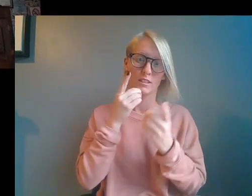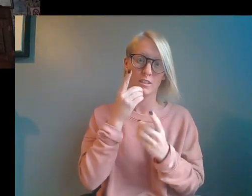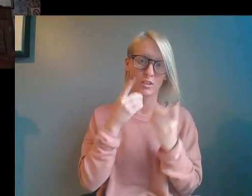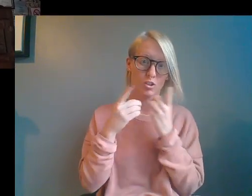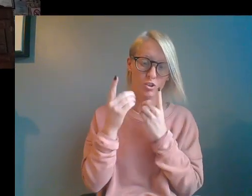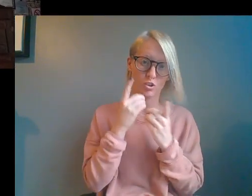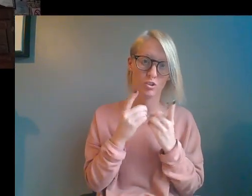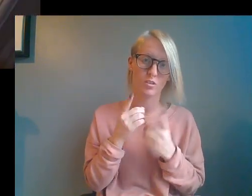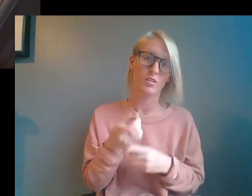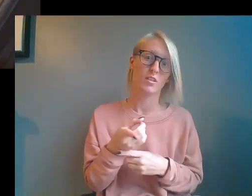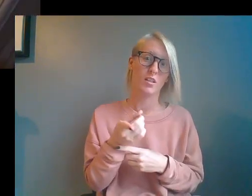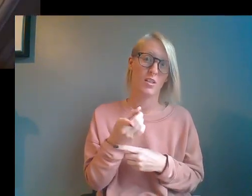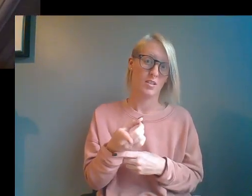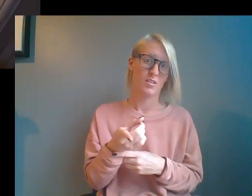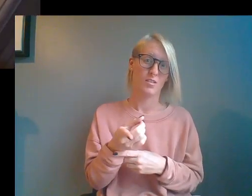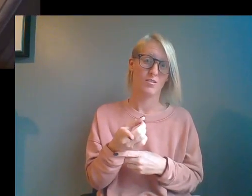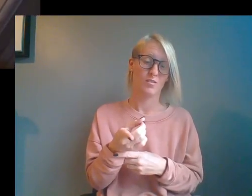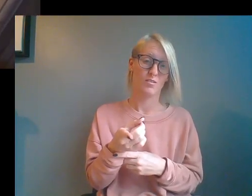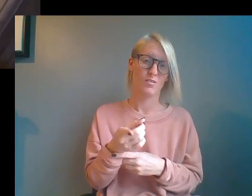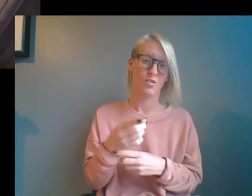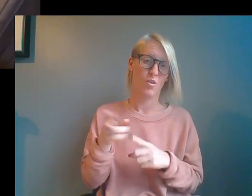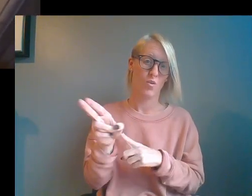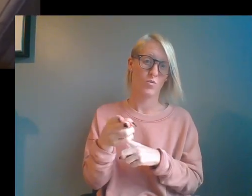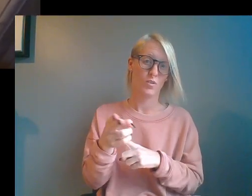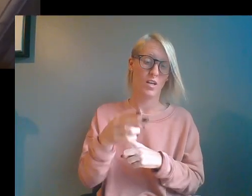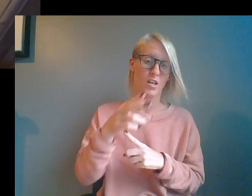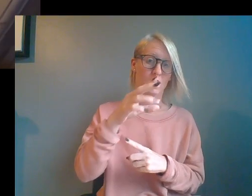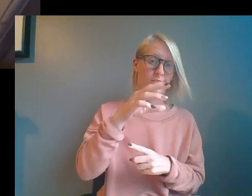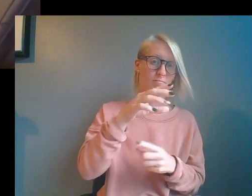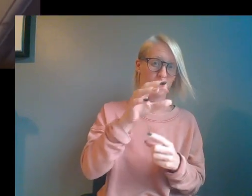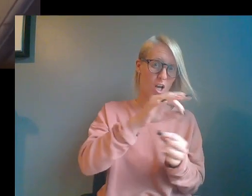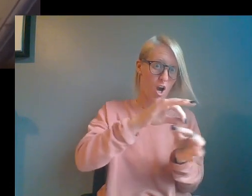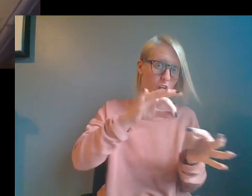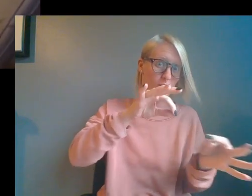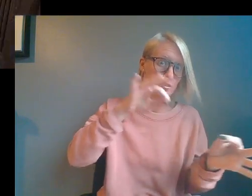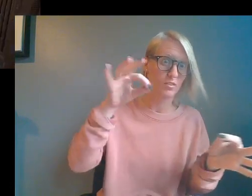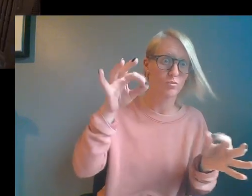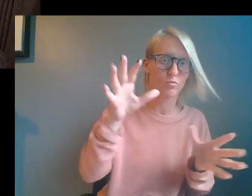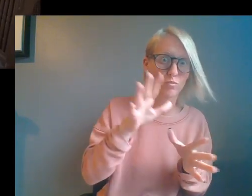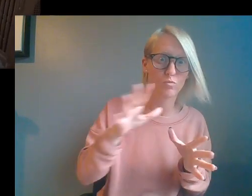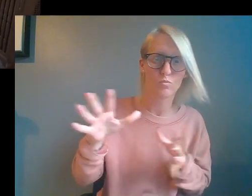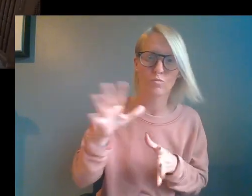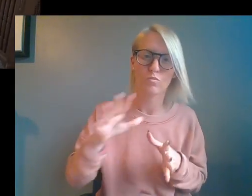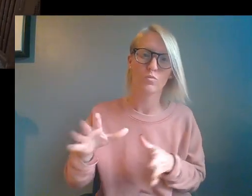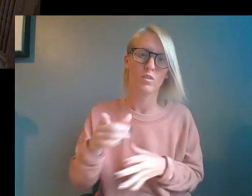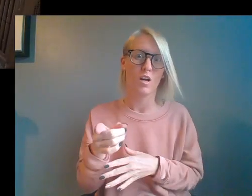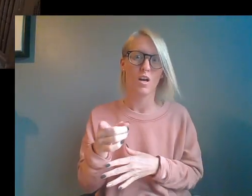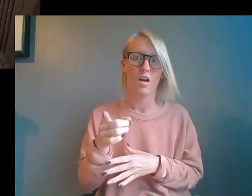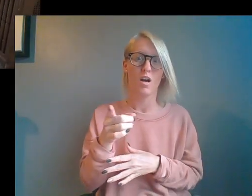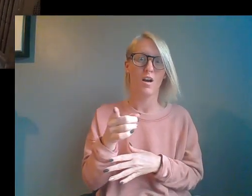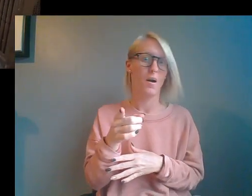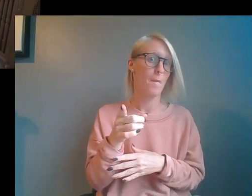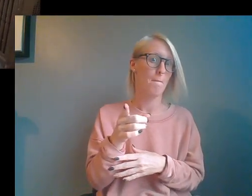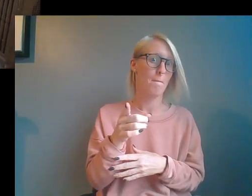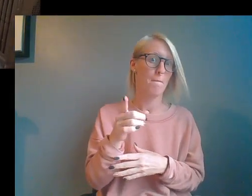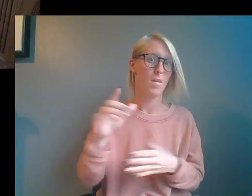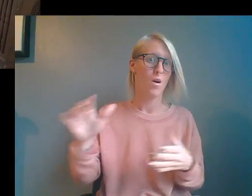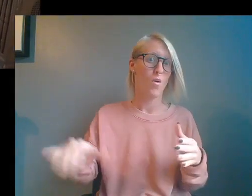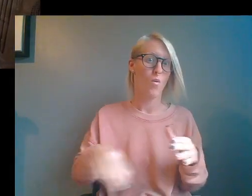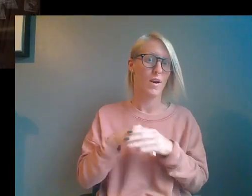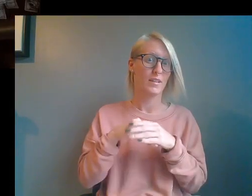in 1902. It's also where Clark Gable and Carole Lombard spent their honeymoon night, and you can still see the room